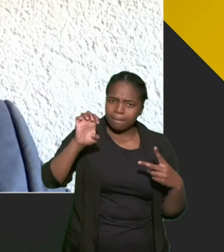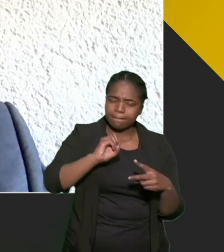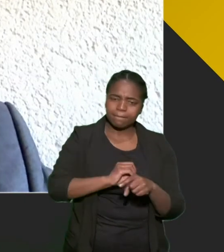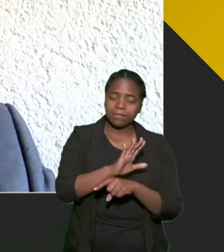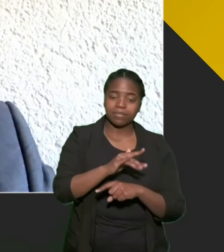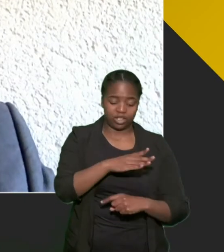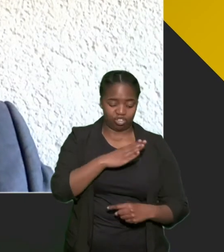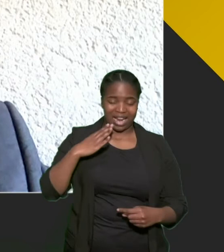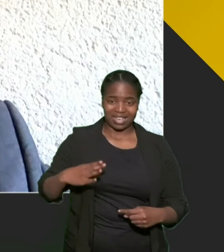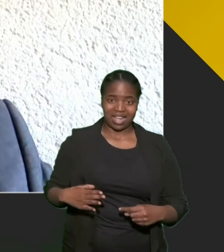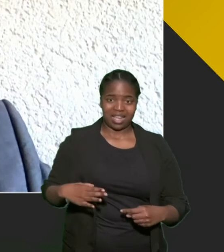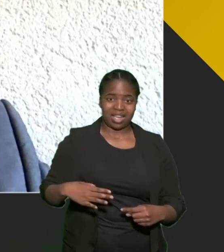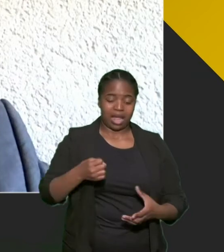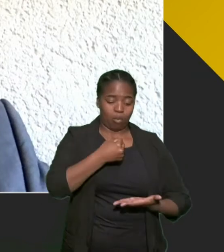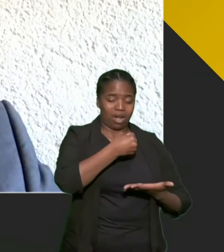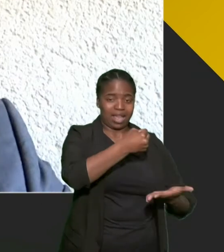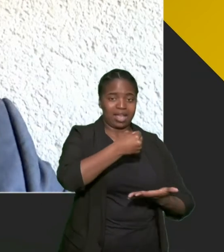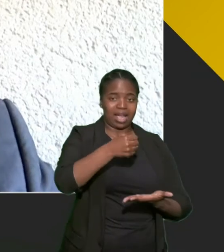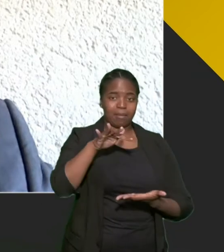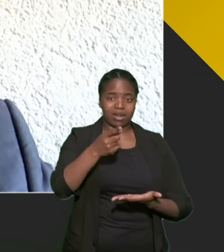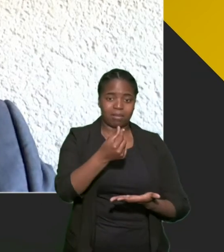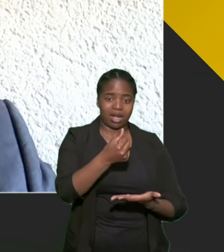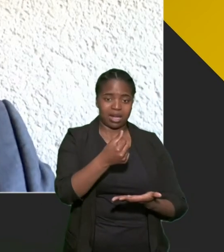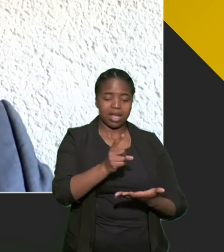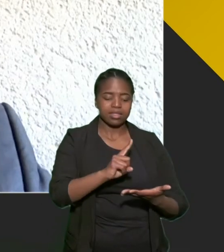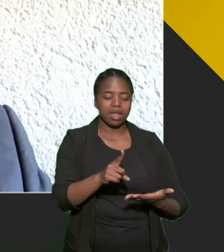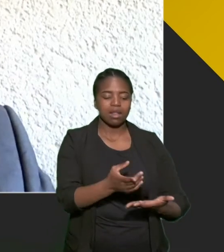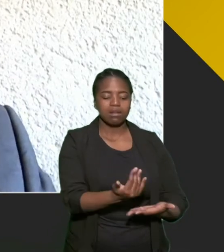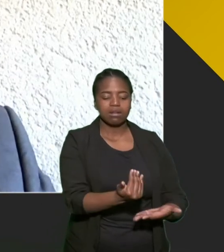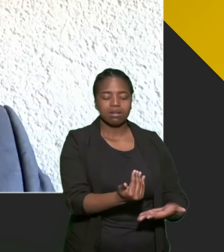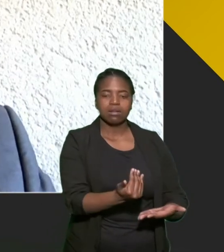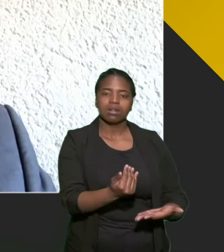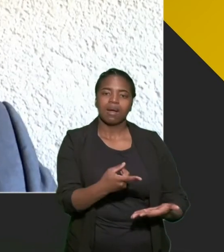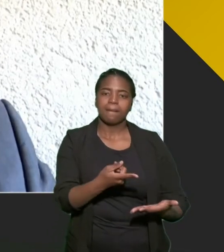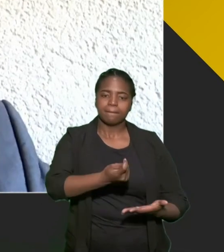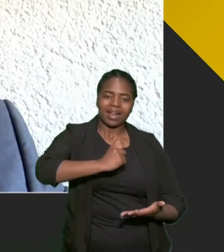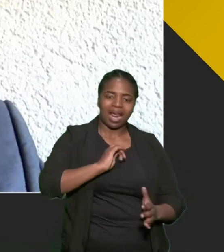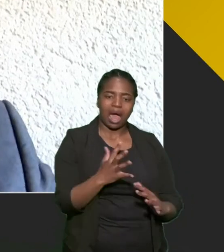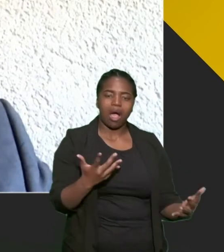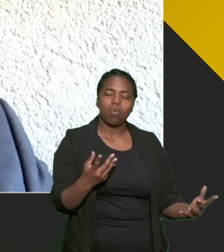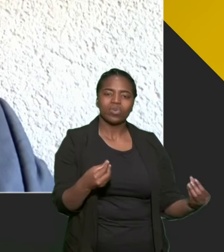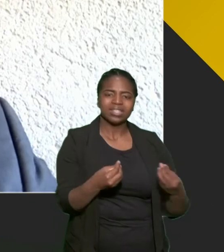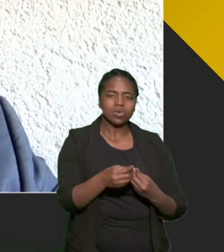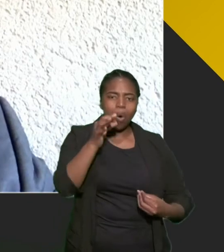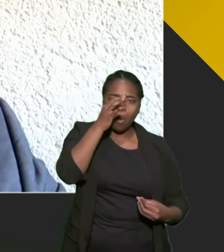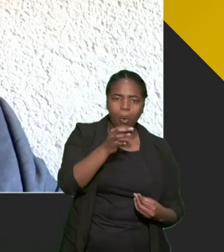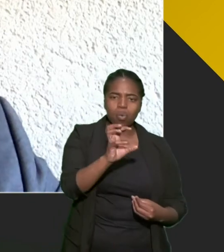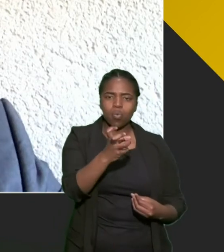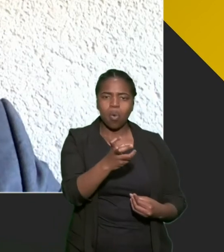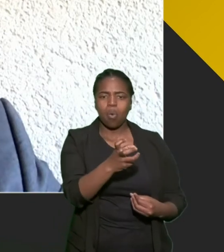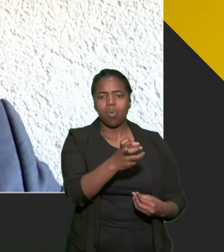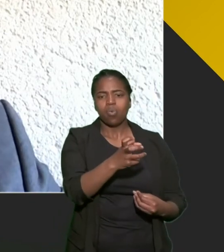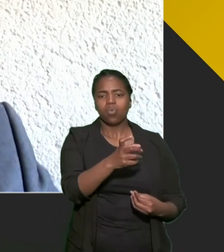iChina iboleka abantu imali and ithatha ama resources ukuthi abantu bebhadale le mali. So uthola ukuthi